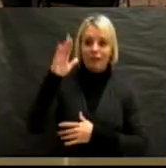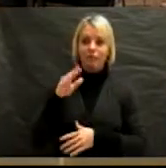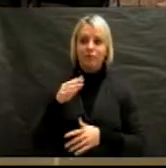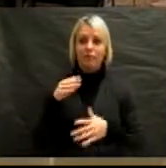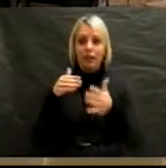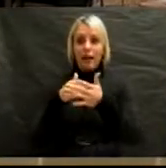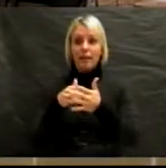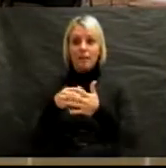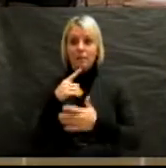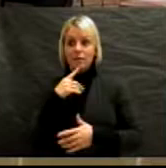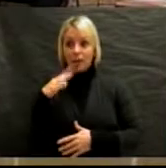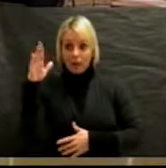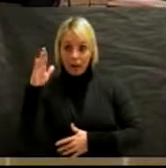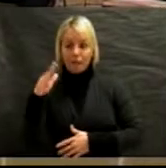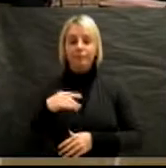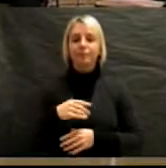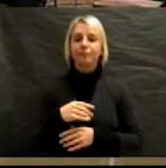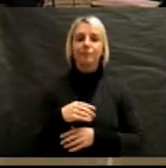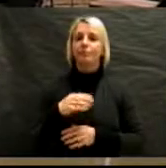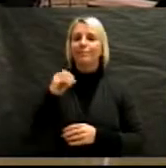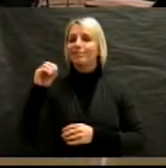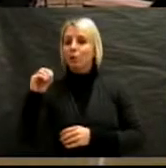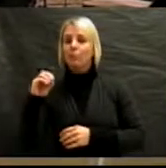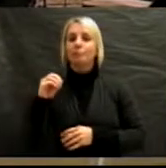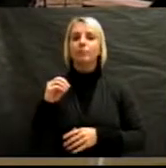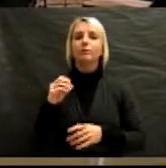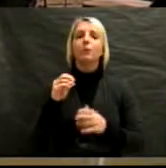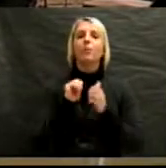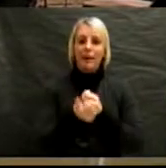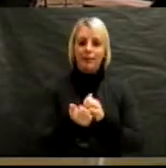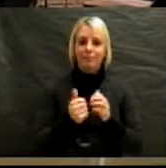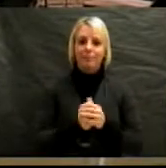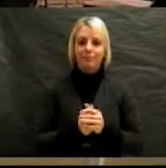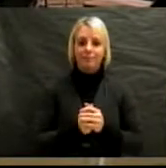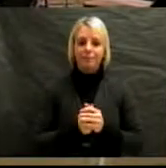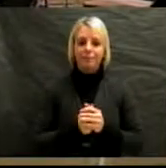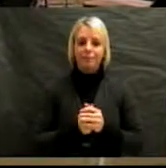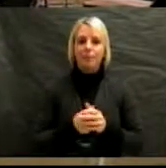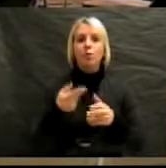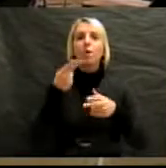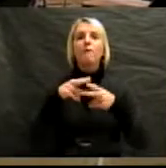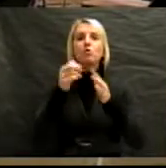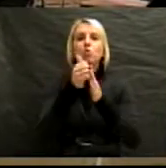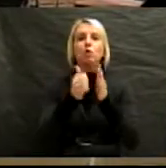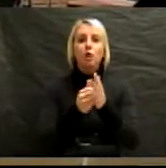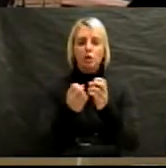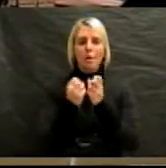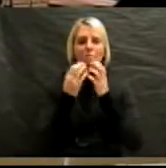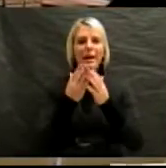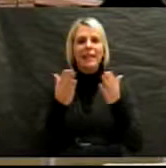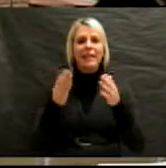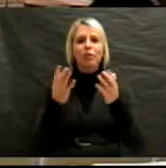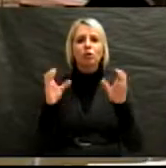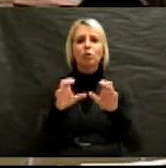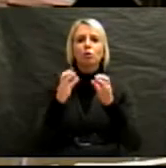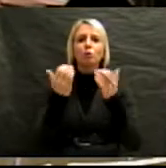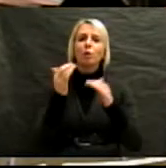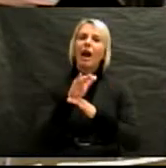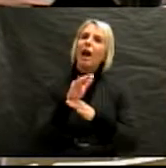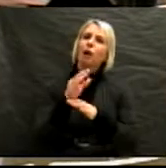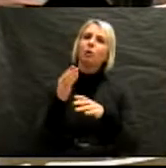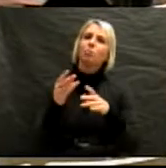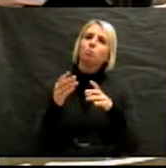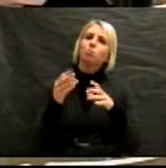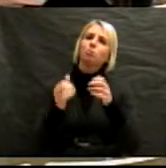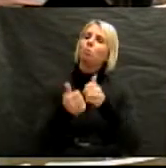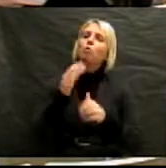carries. So we have a very short agenda, a number of things to do tonight, but mostly formalities, so this should go very quickly.